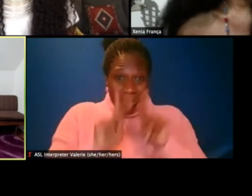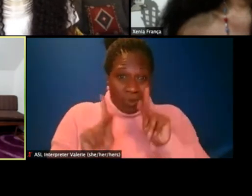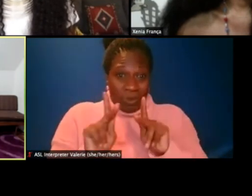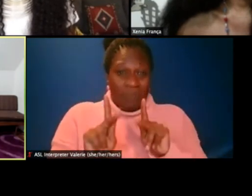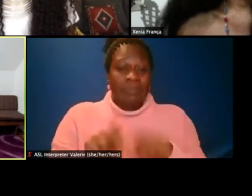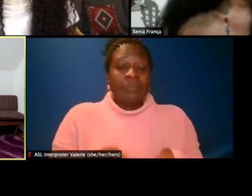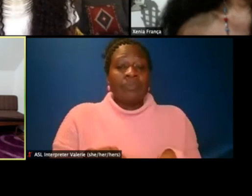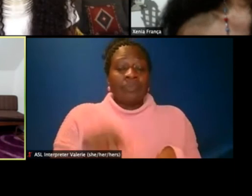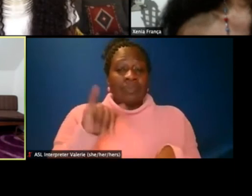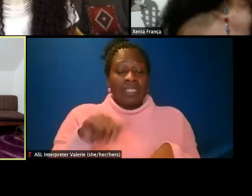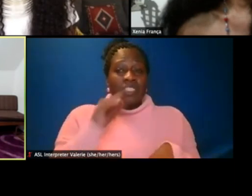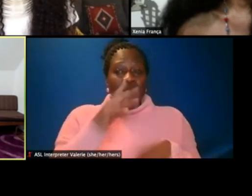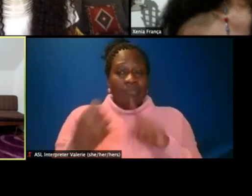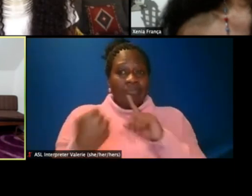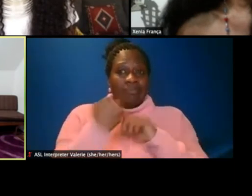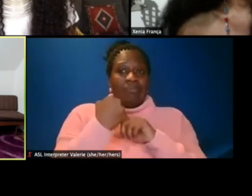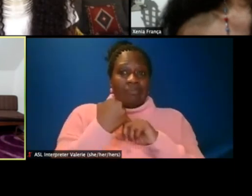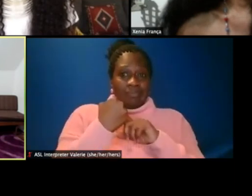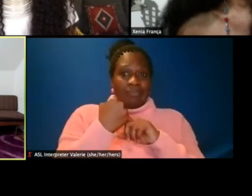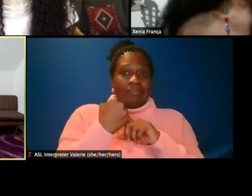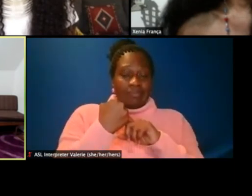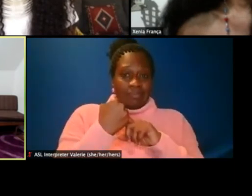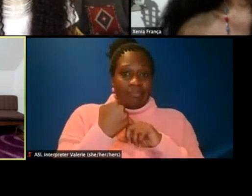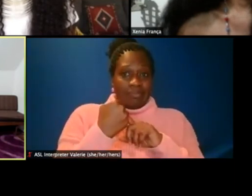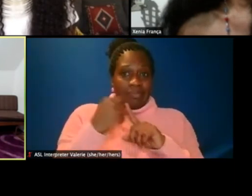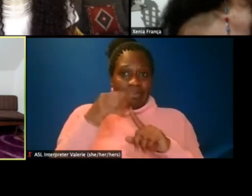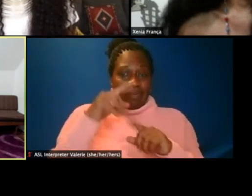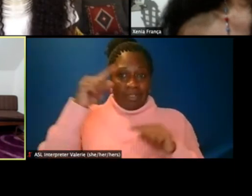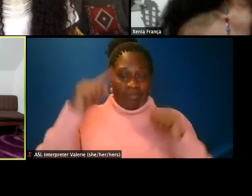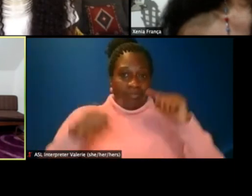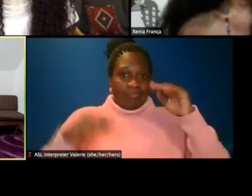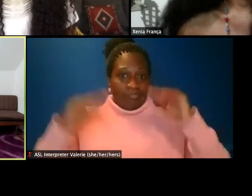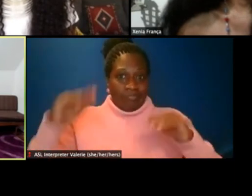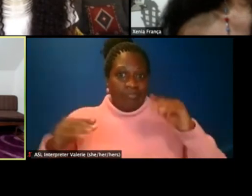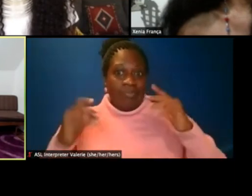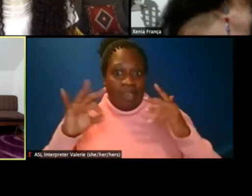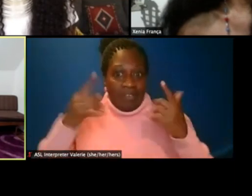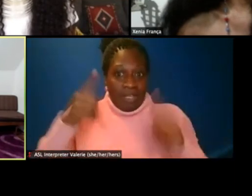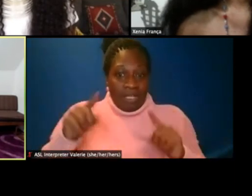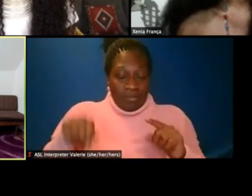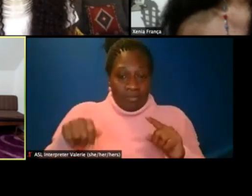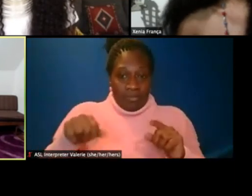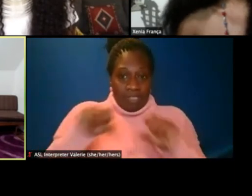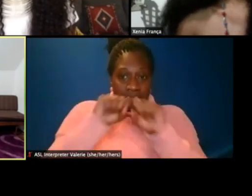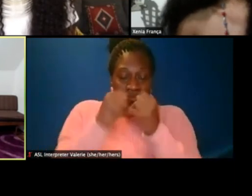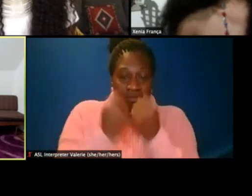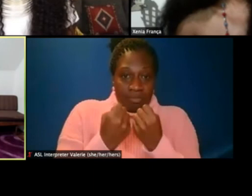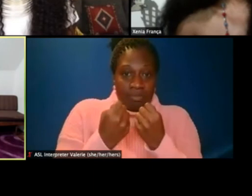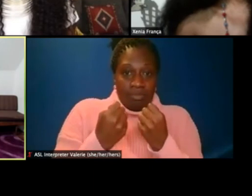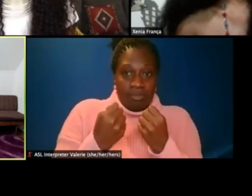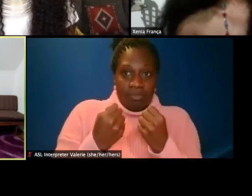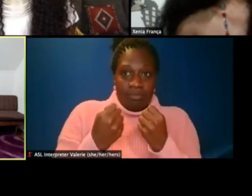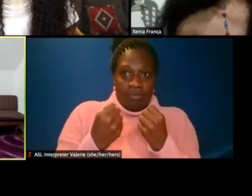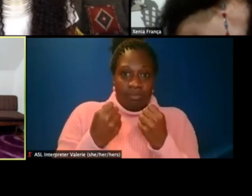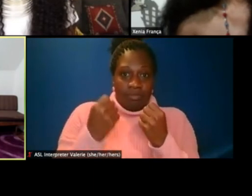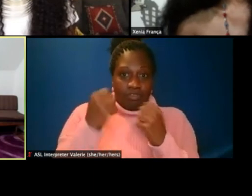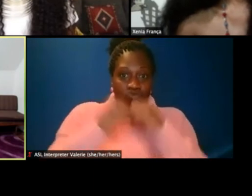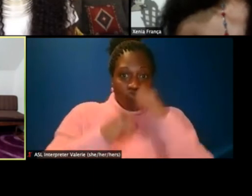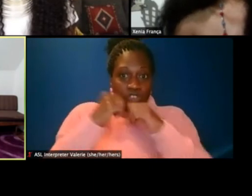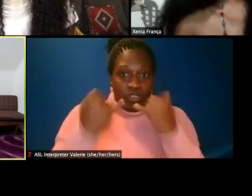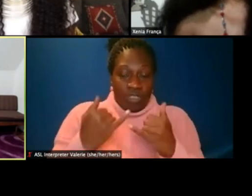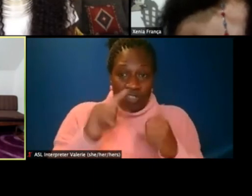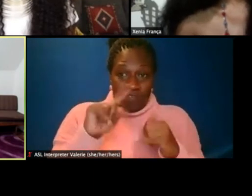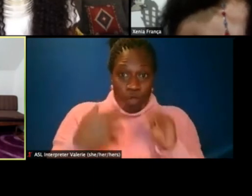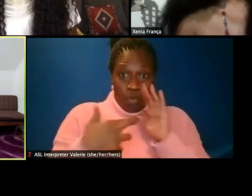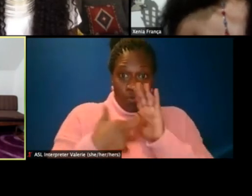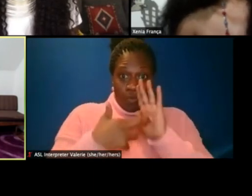this affects to the detriment of societal structure today. So if you only have